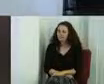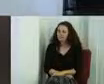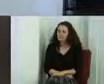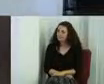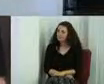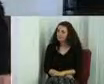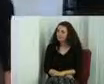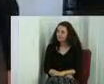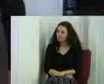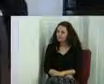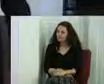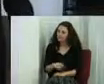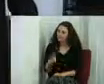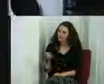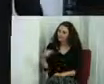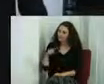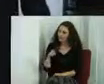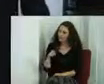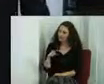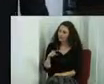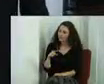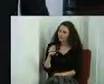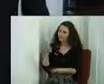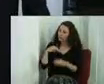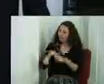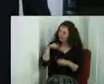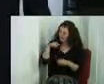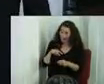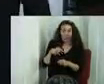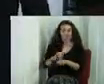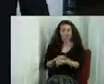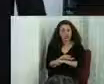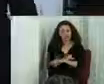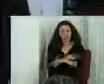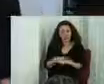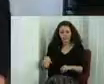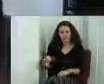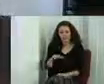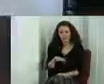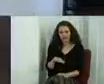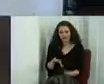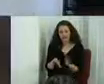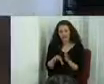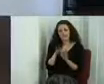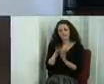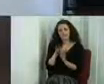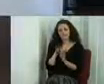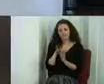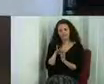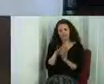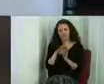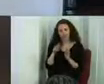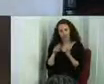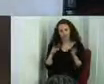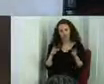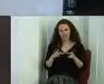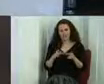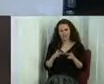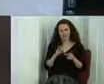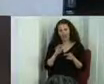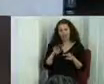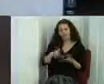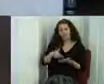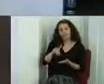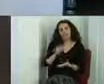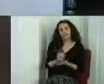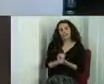know that when we get ourselves into this sheep pen, we can find the place of abundance. We can find the place that we